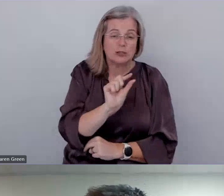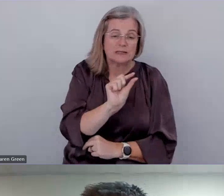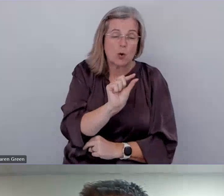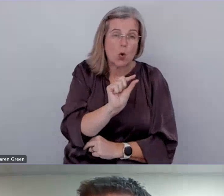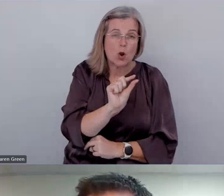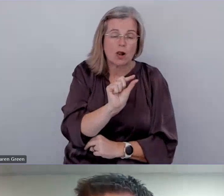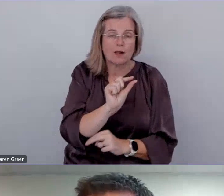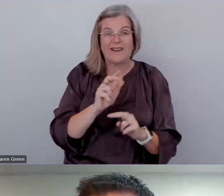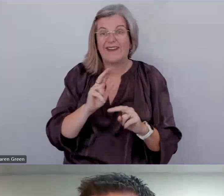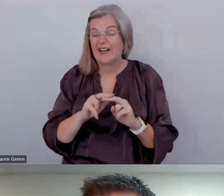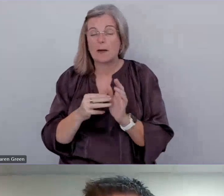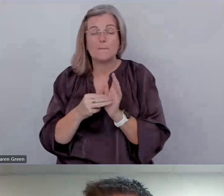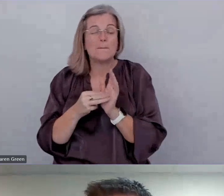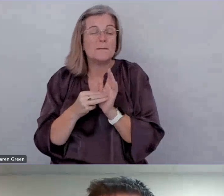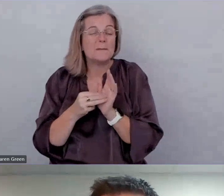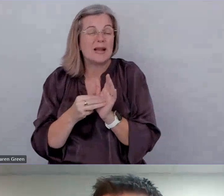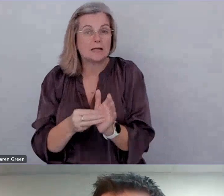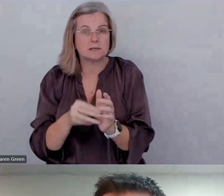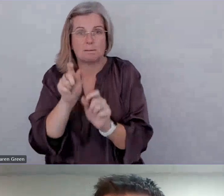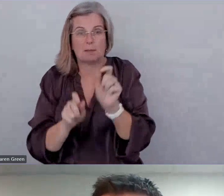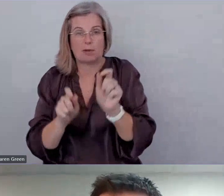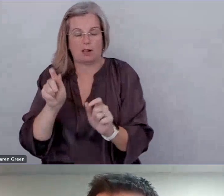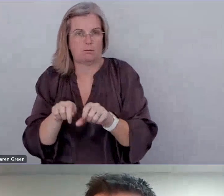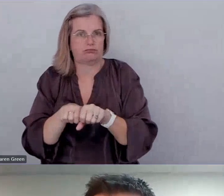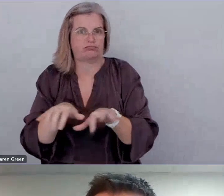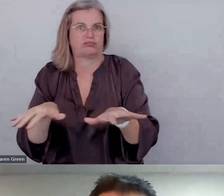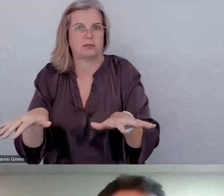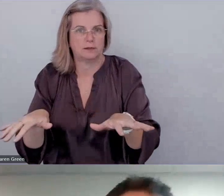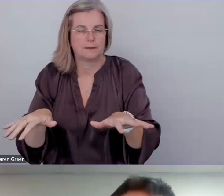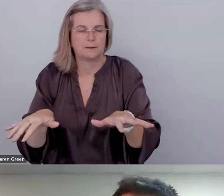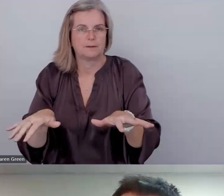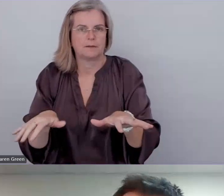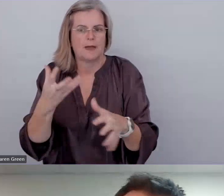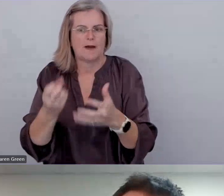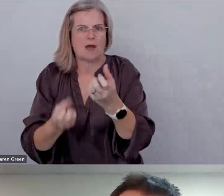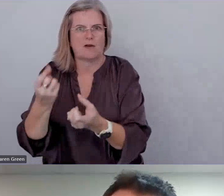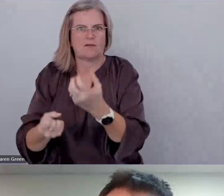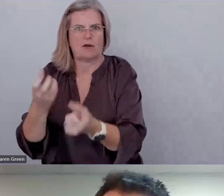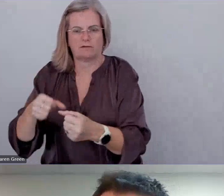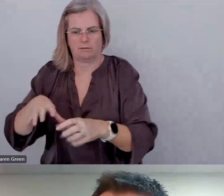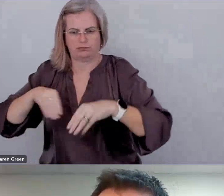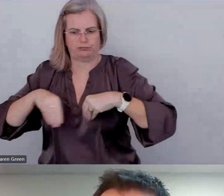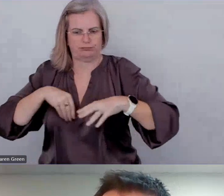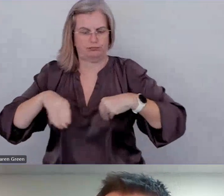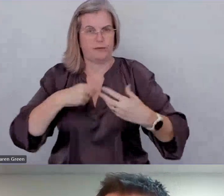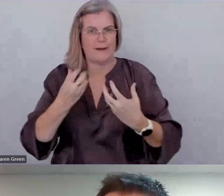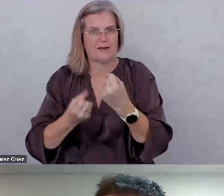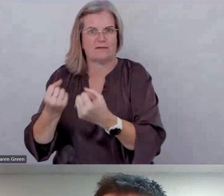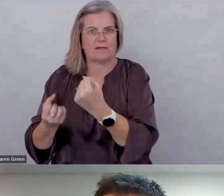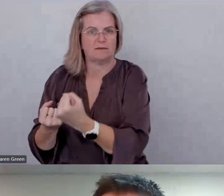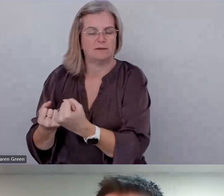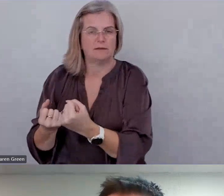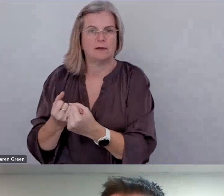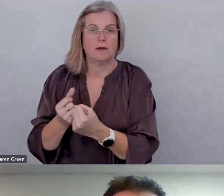millions of people affected, every time you have a wave of this virus, that translates to many, many, many people that need to be